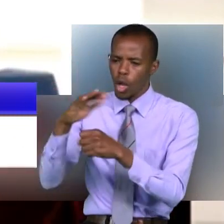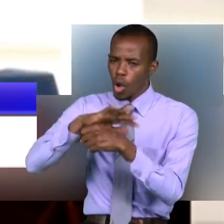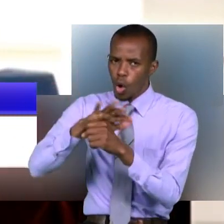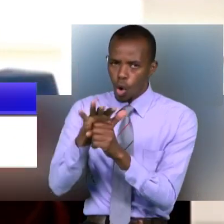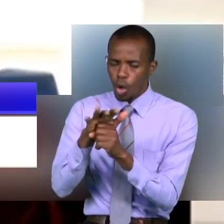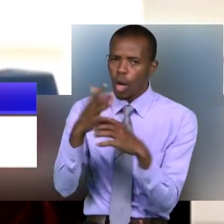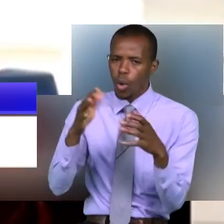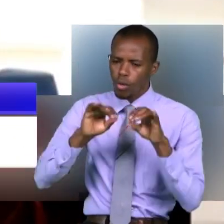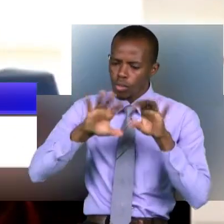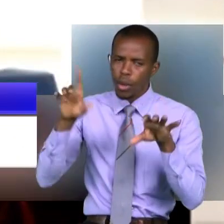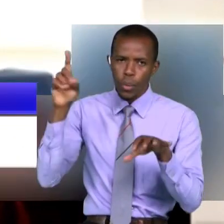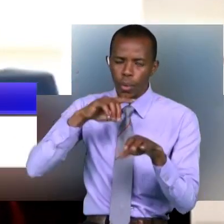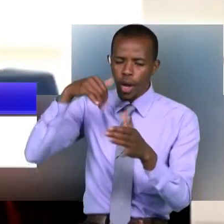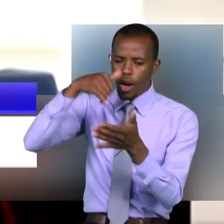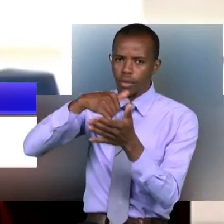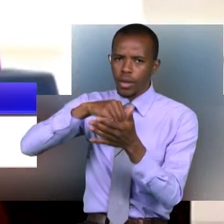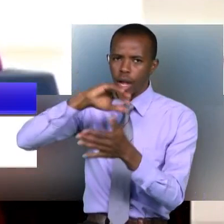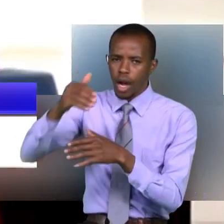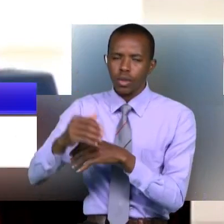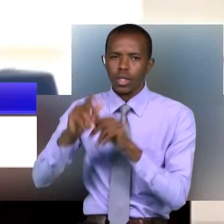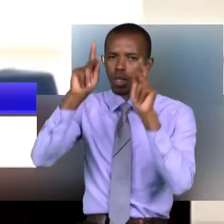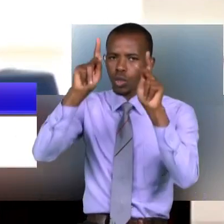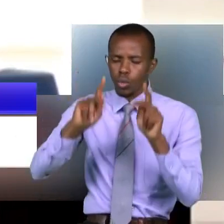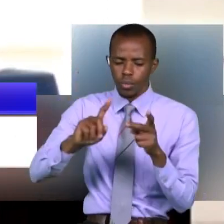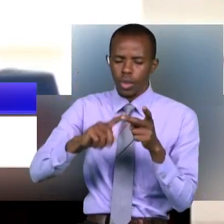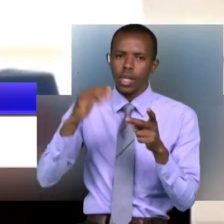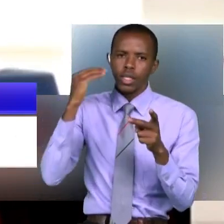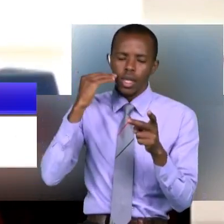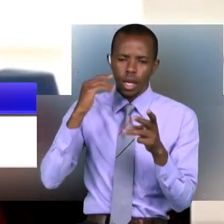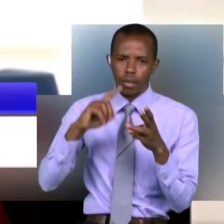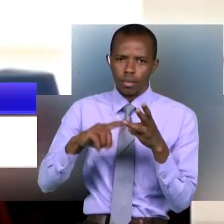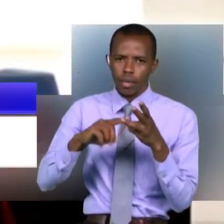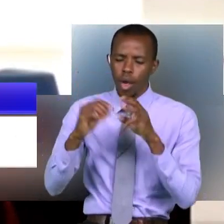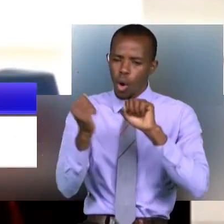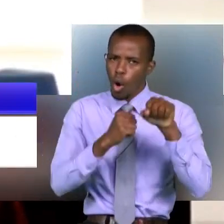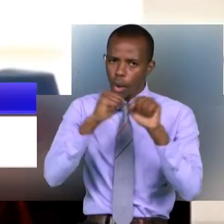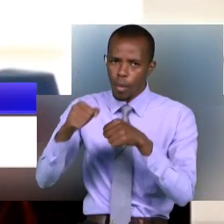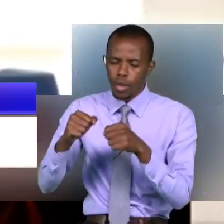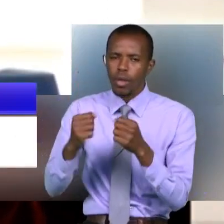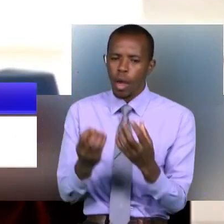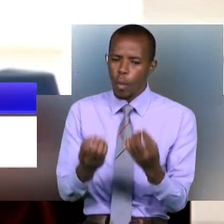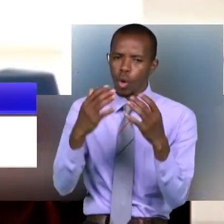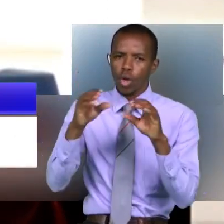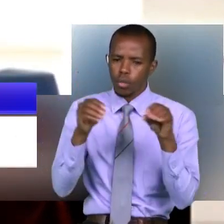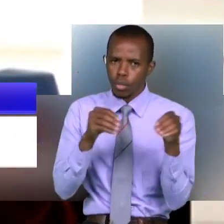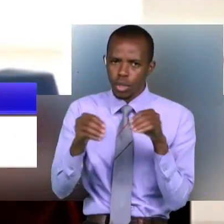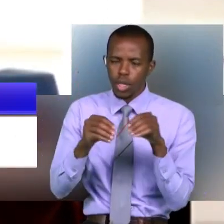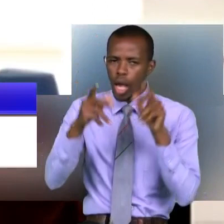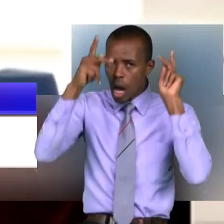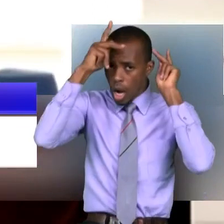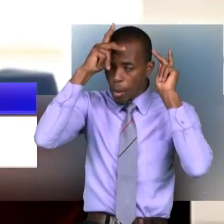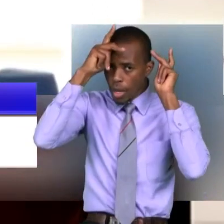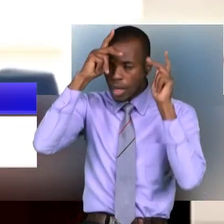COVID-19 hotspots, which comprise the counties of Kisumu, Siaya, Homa Bay, Migori, Busia, Kakamega,